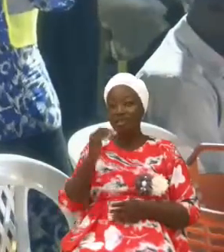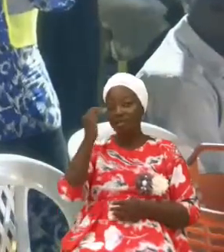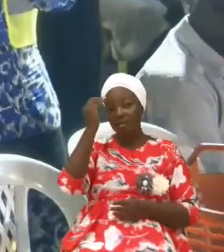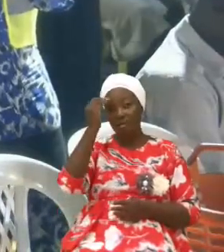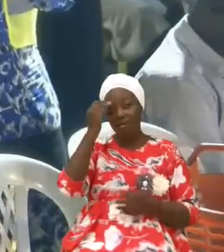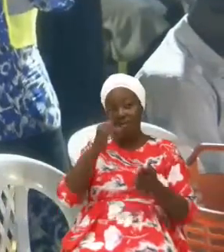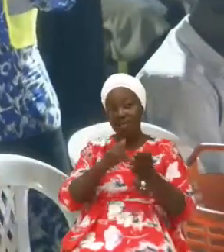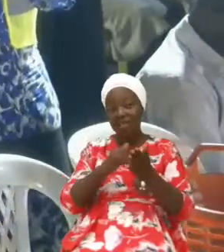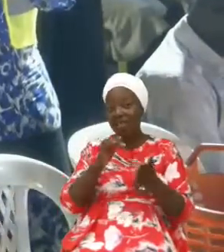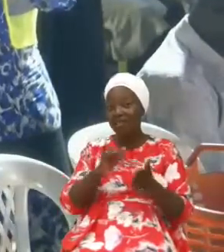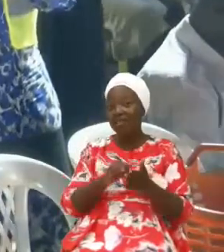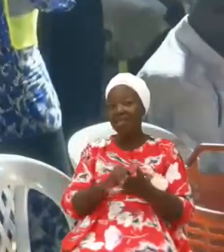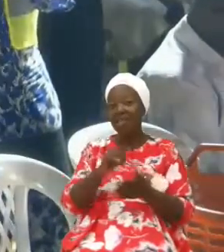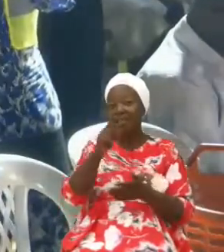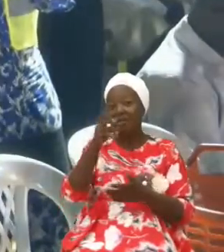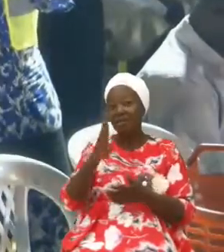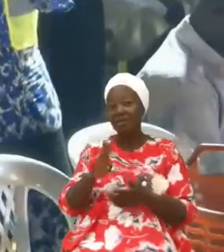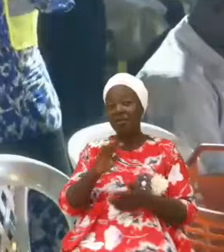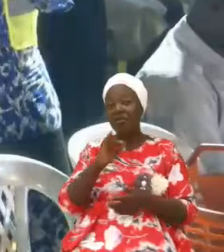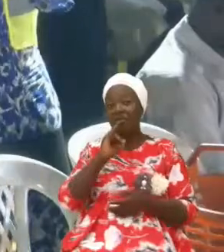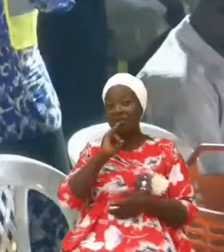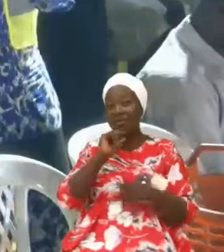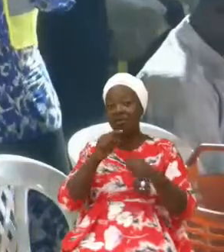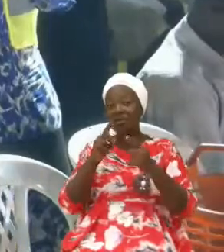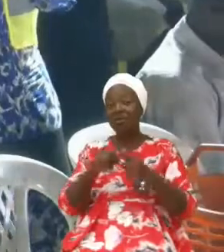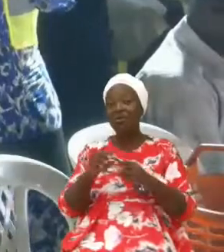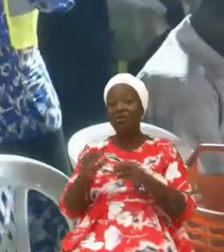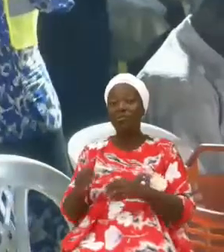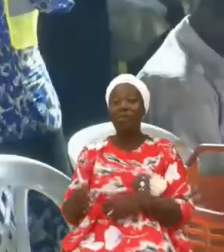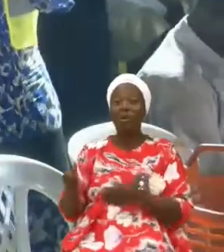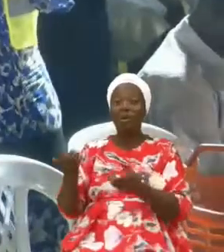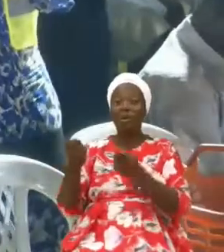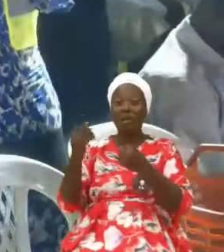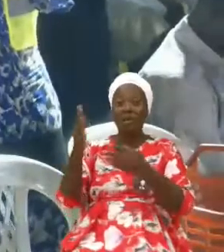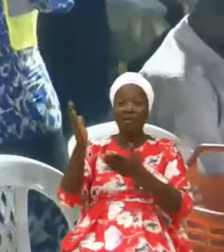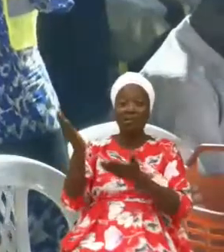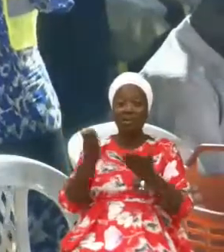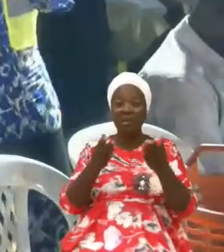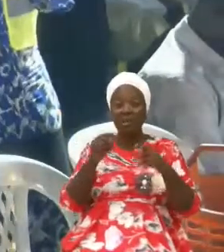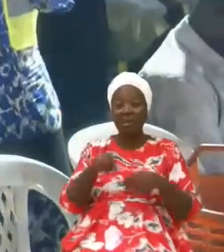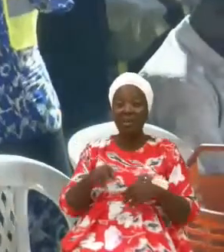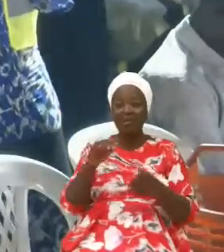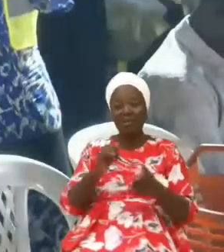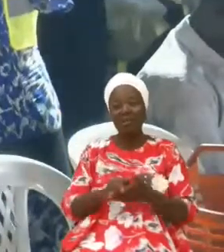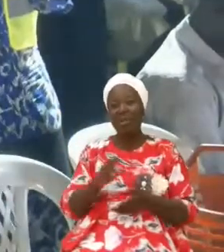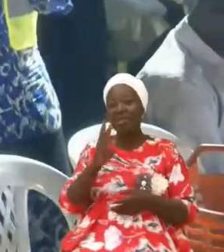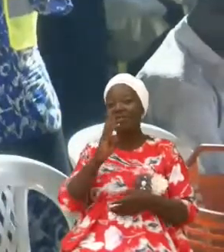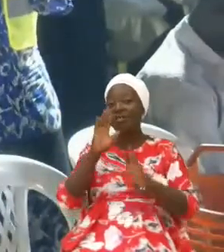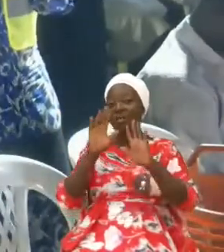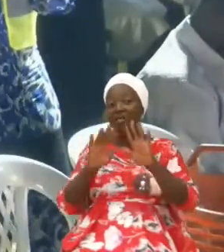you let us know also when you are true.